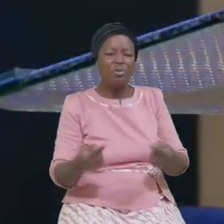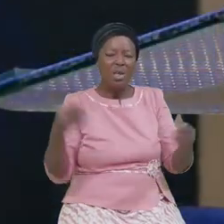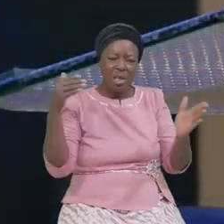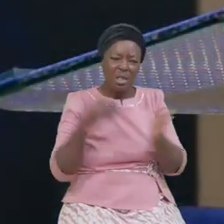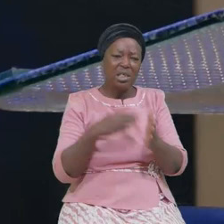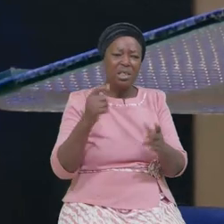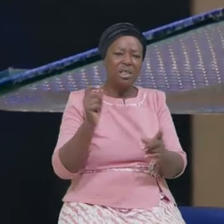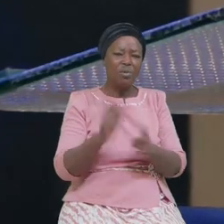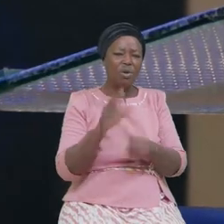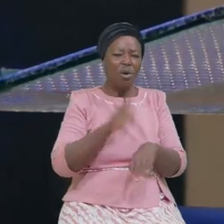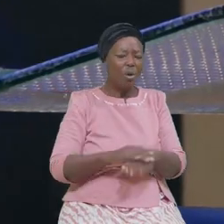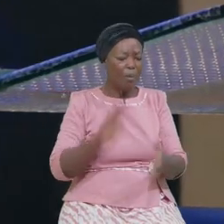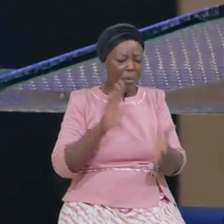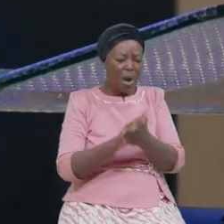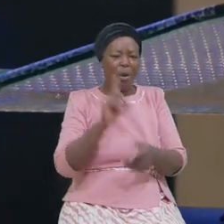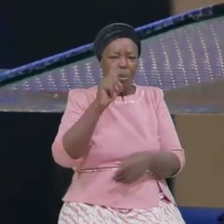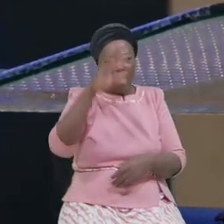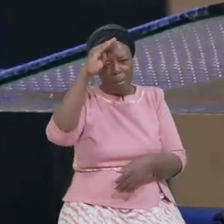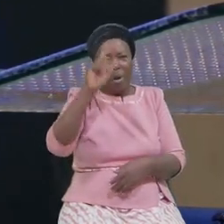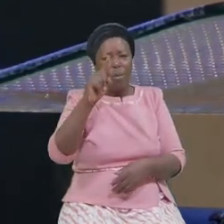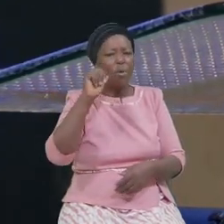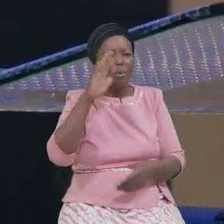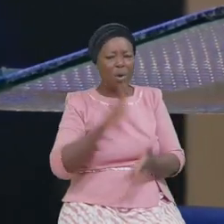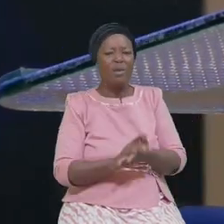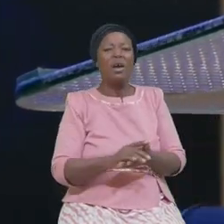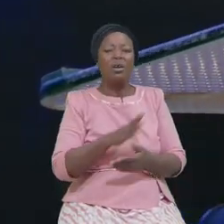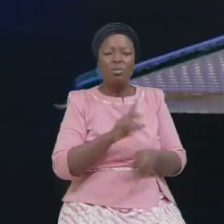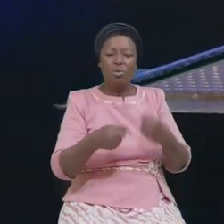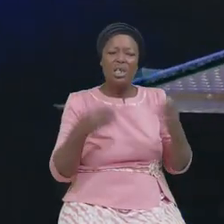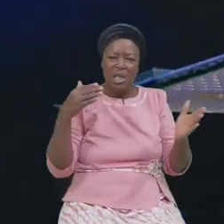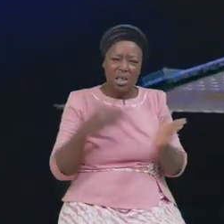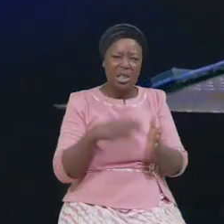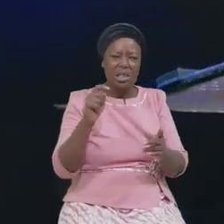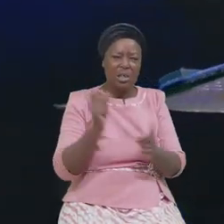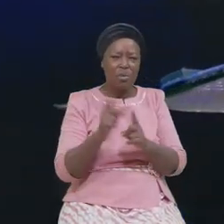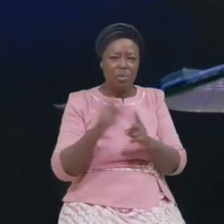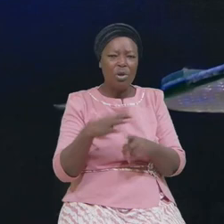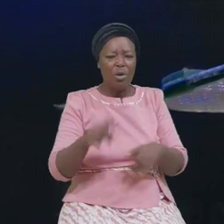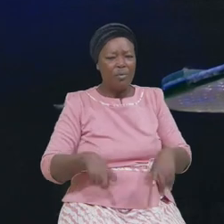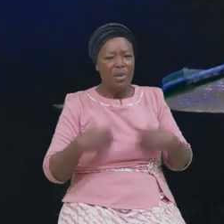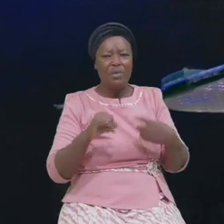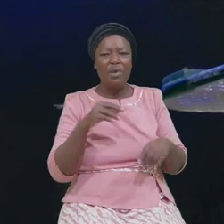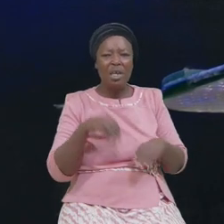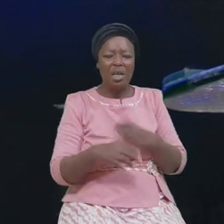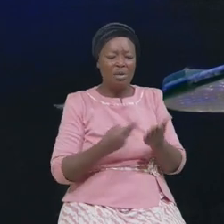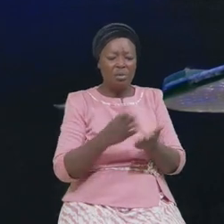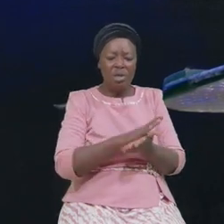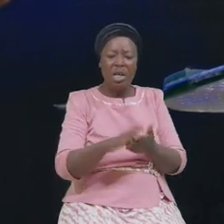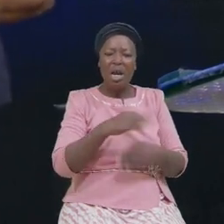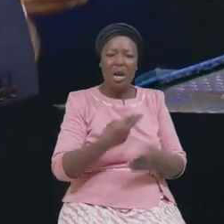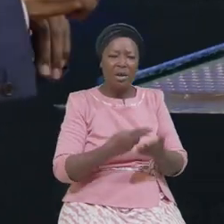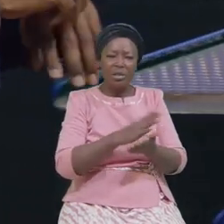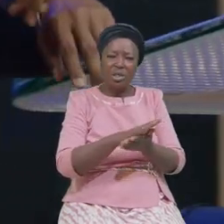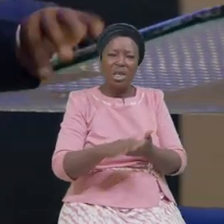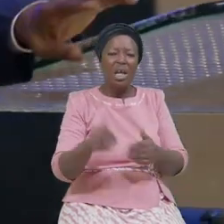of marriage, one man, one wife, opposing the word of living in holiness and righteousness